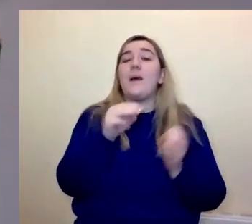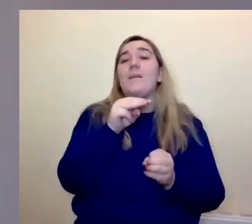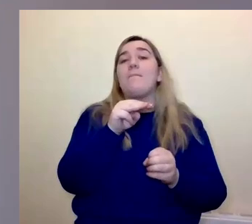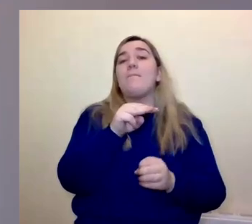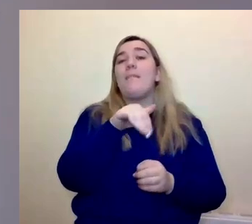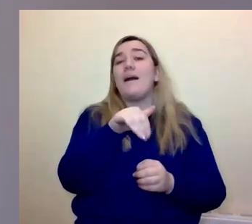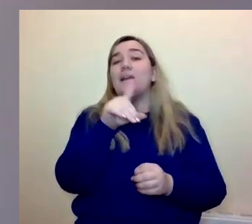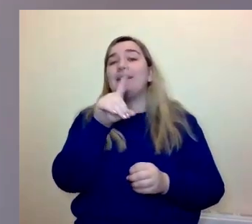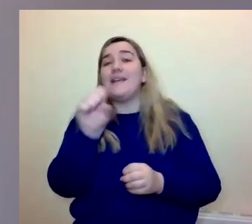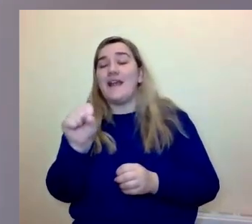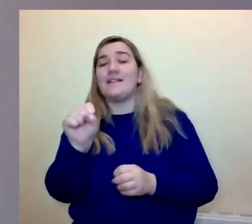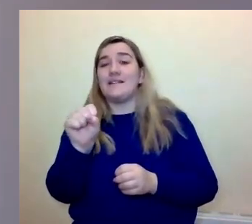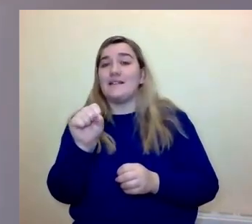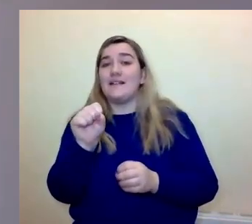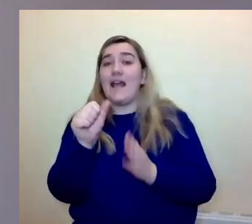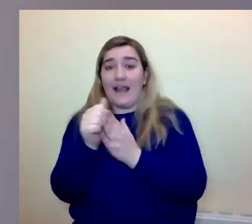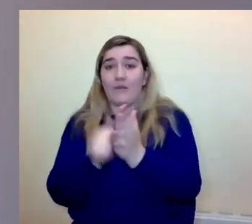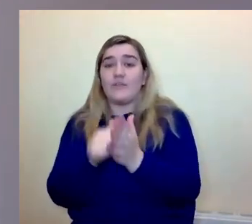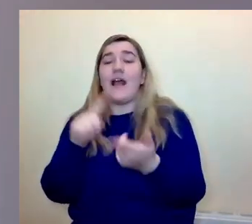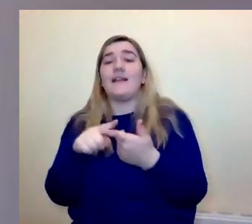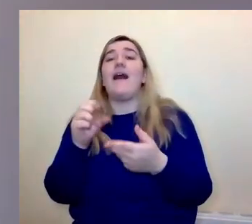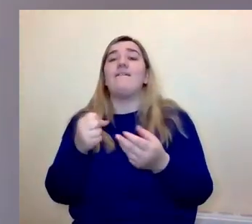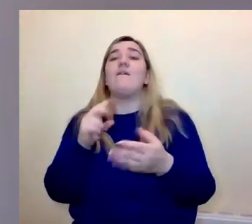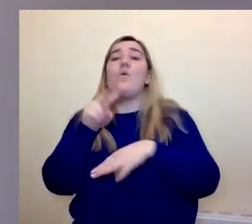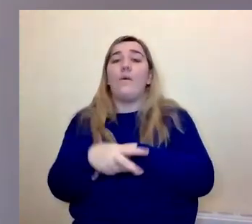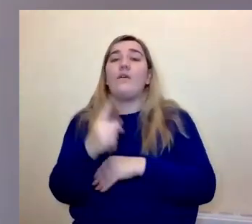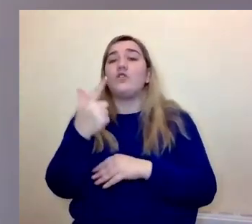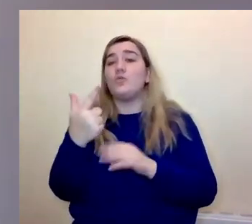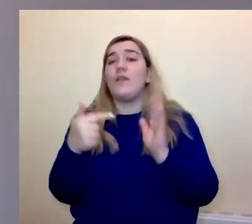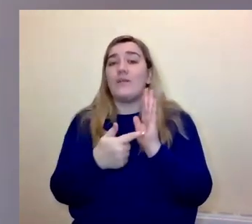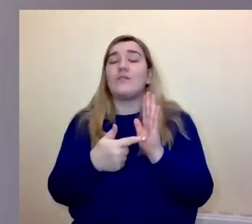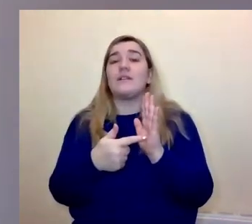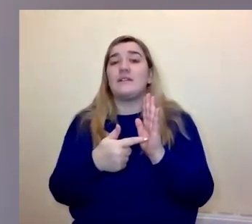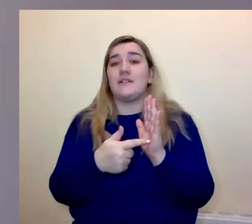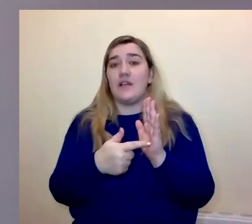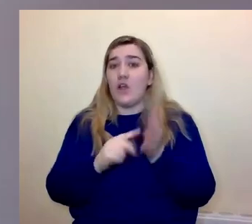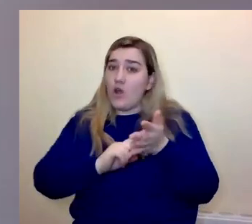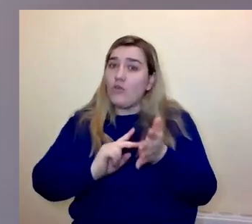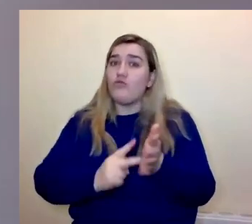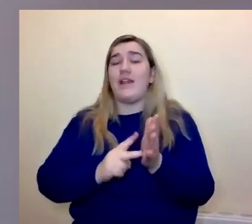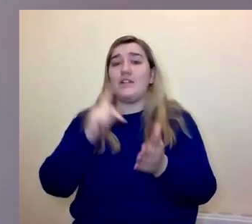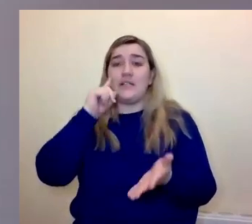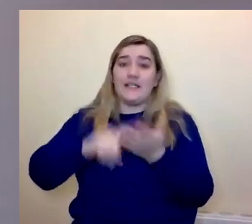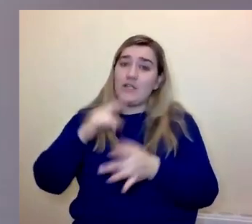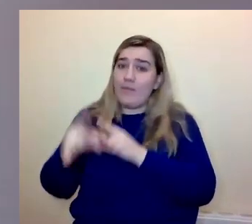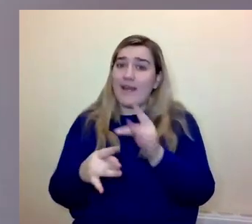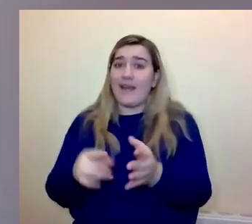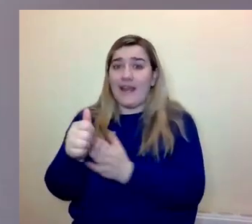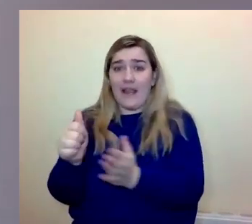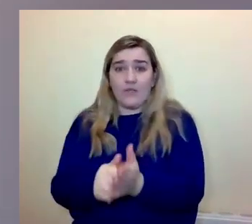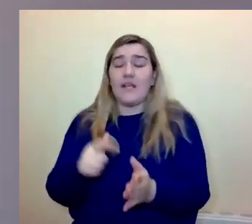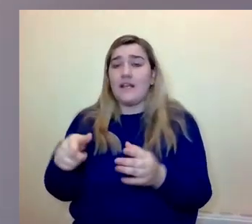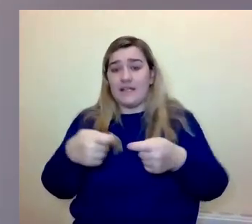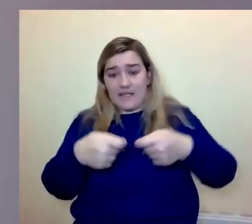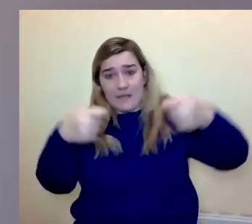we now have over 2,000 registered decision support arrangements. So expanding all the time since we